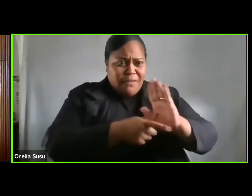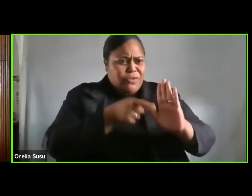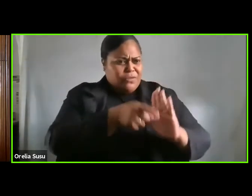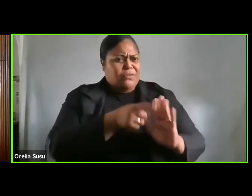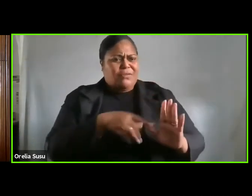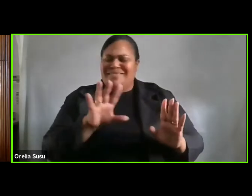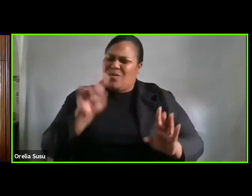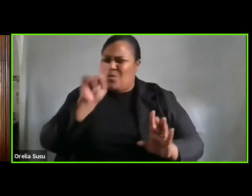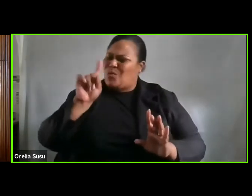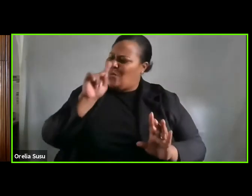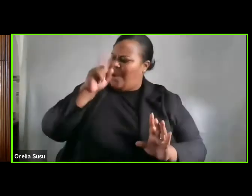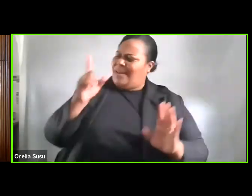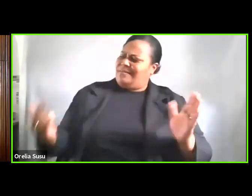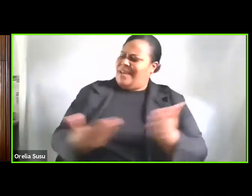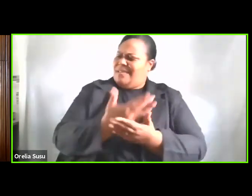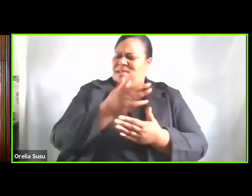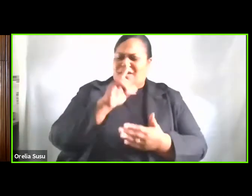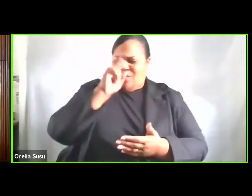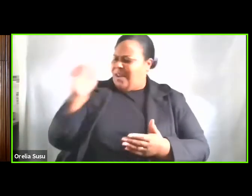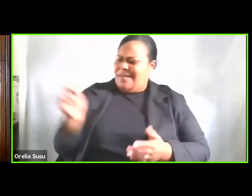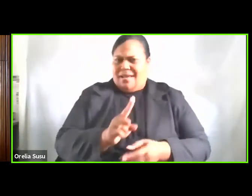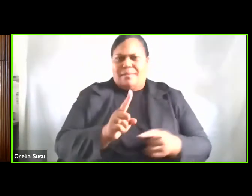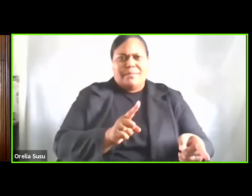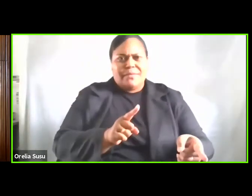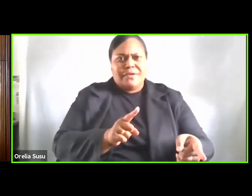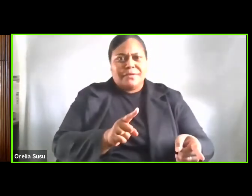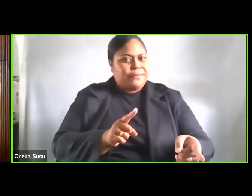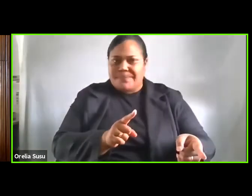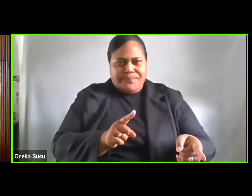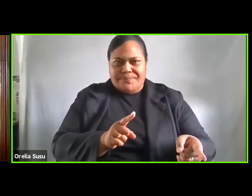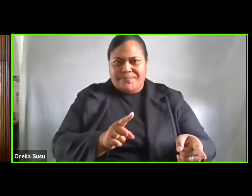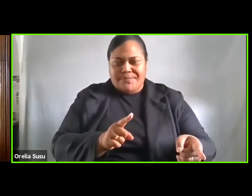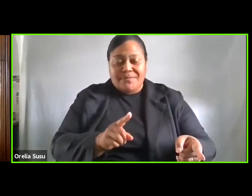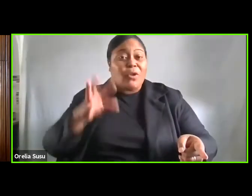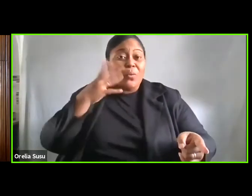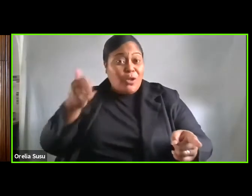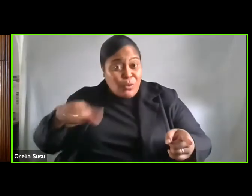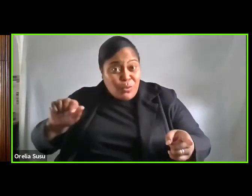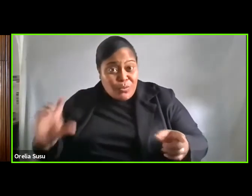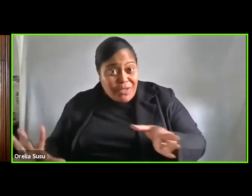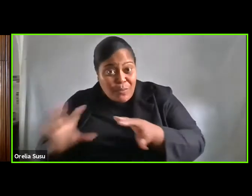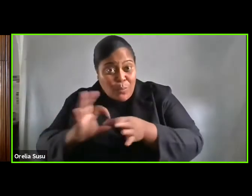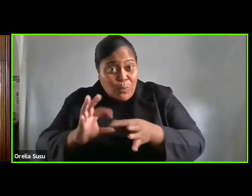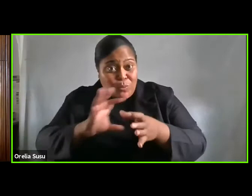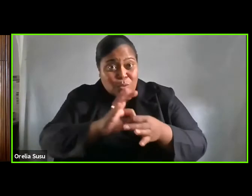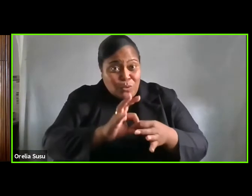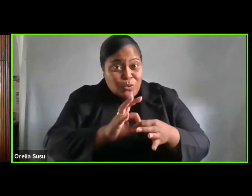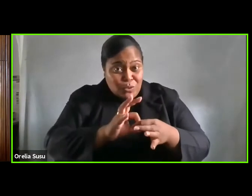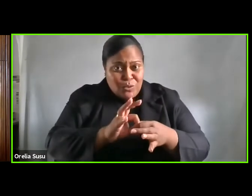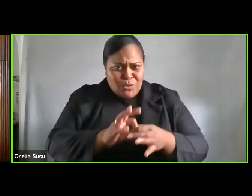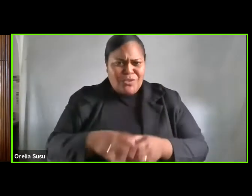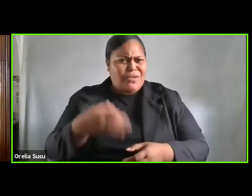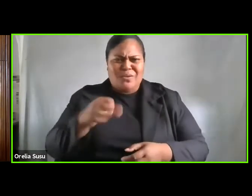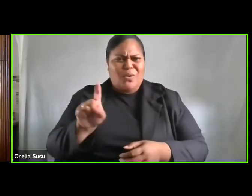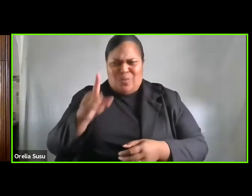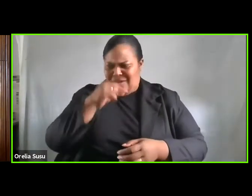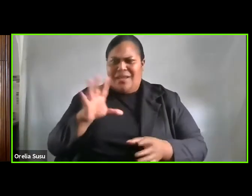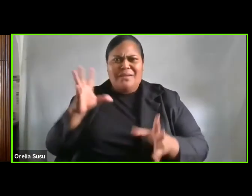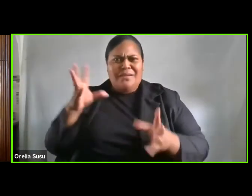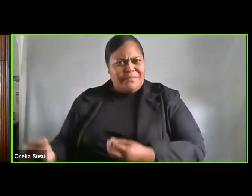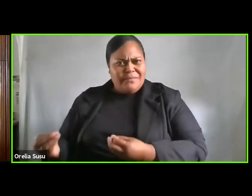cannot access it that you are not allowed into the space so if you use this approach of interlinkage nobody can really shut you down